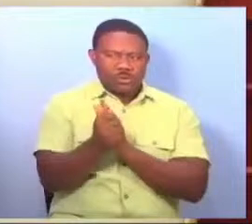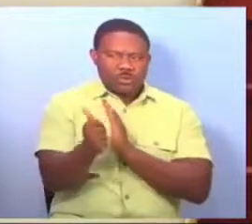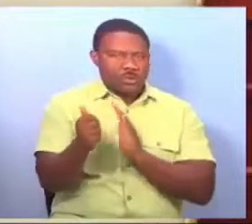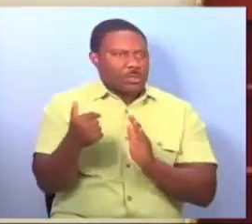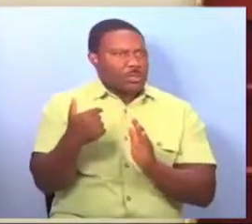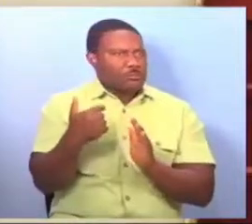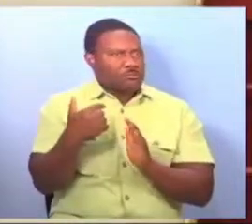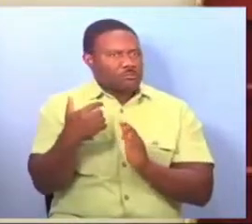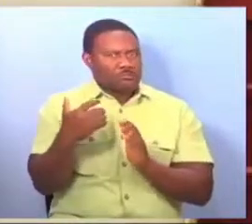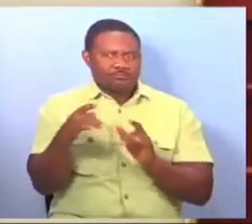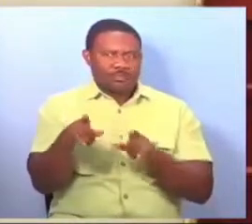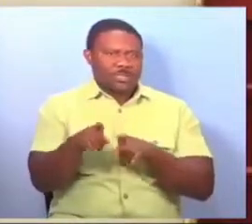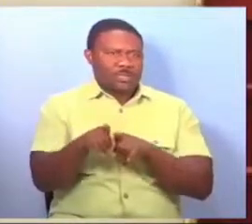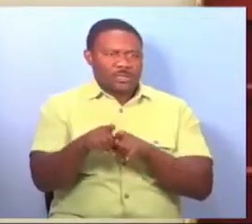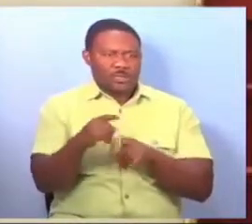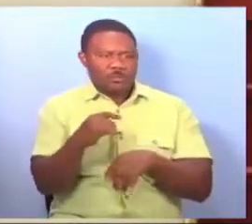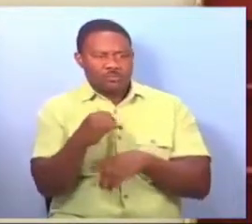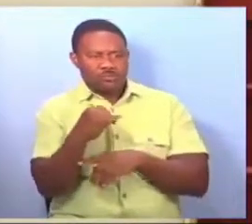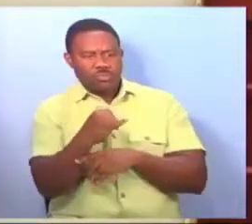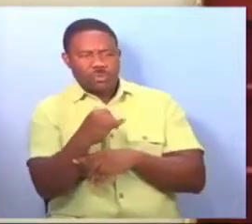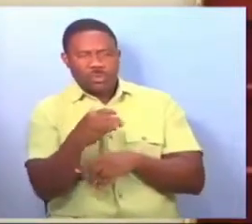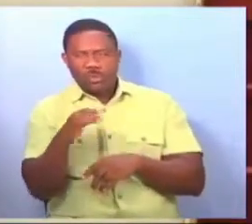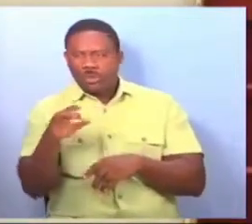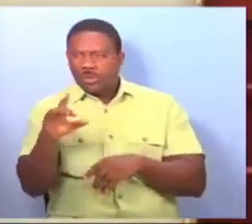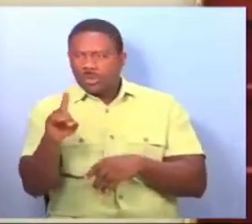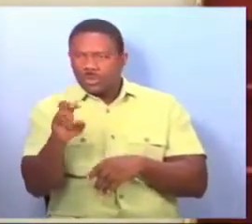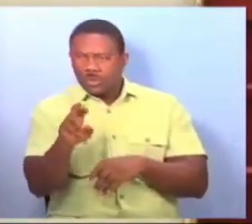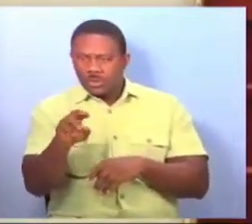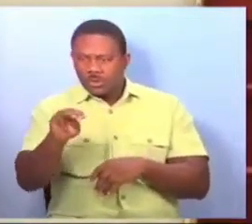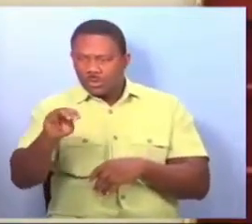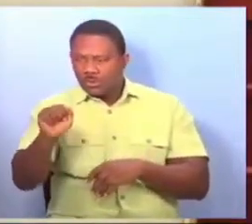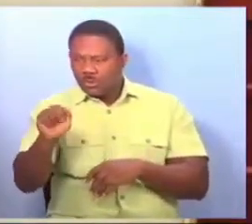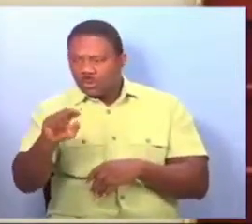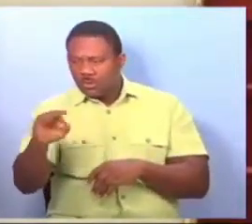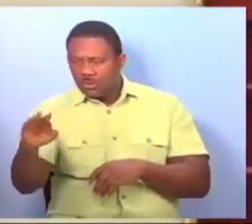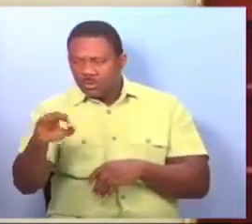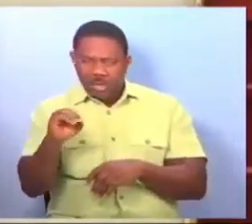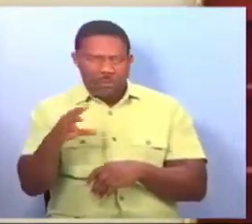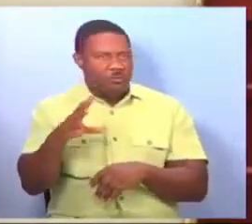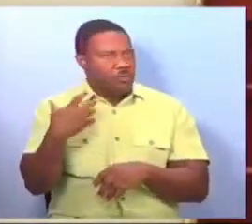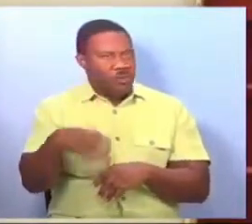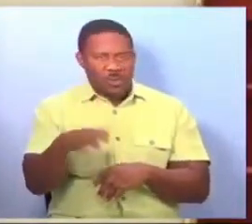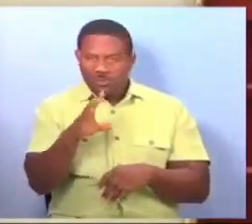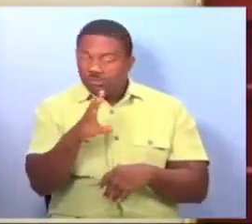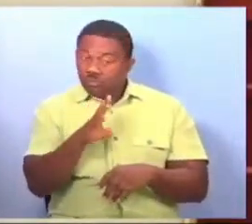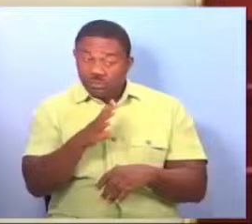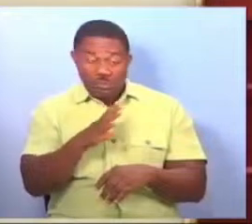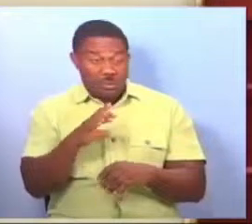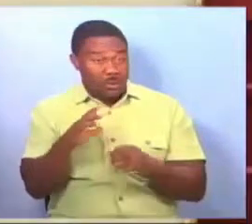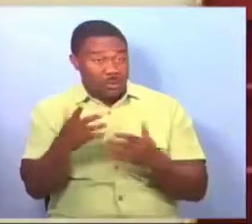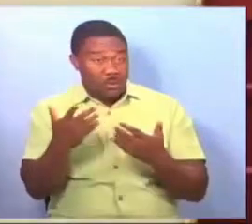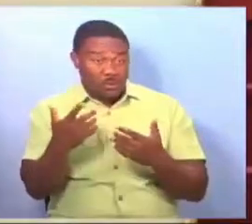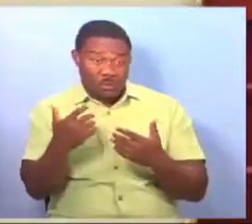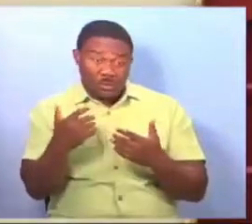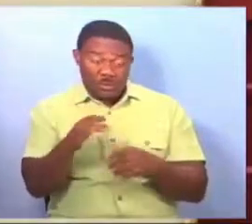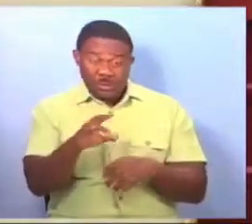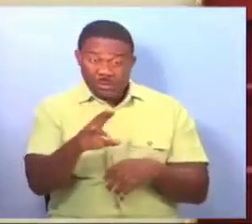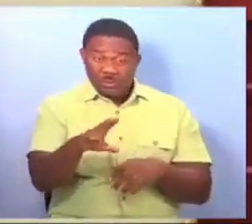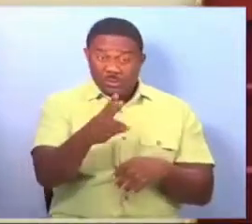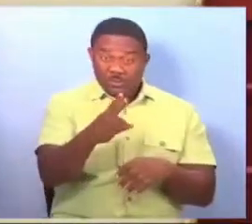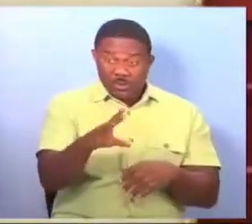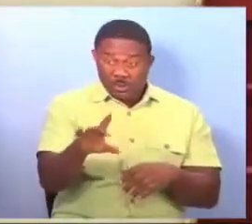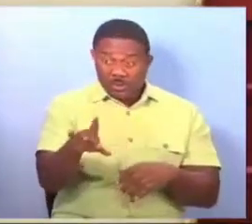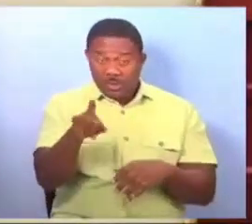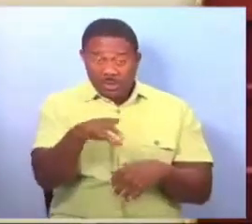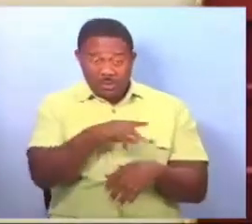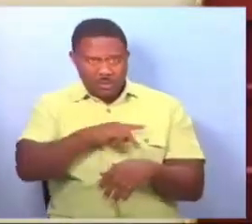Dr. Mafo, who I had the opportunity to serve in the 7th and 8th Parliament with.